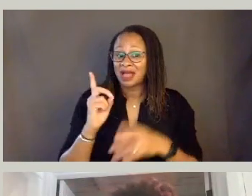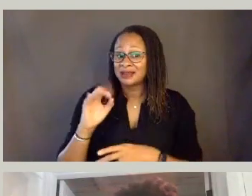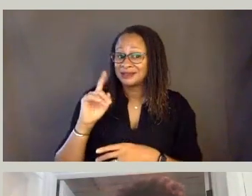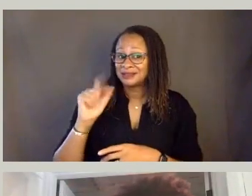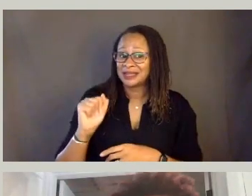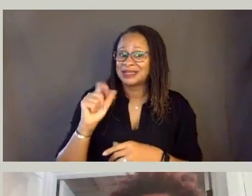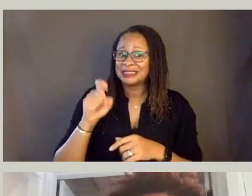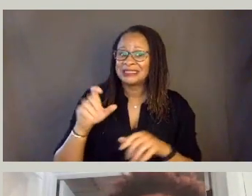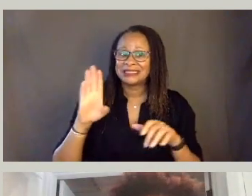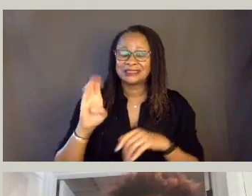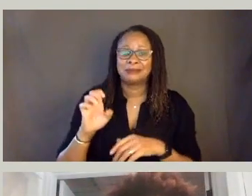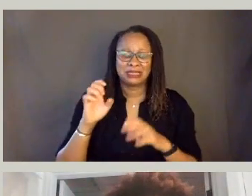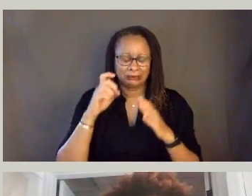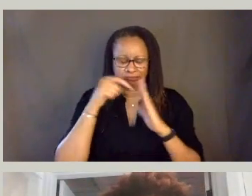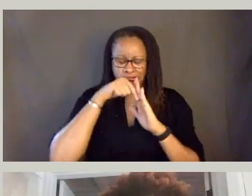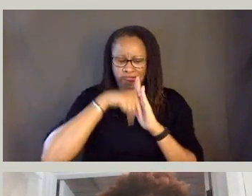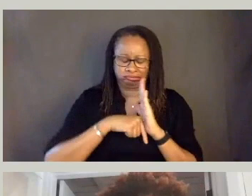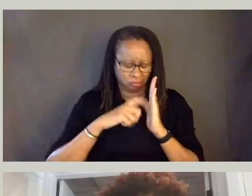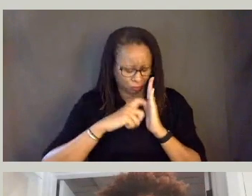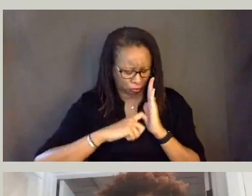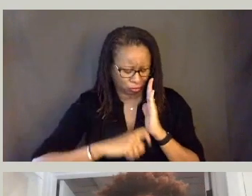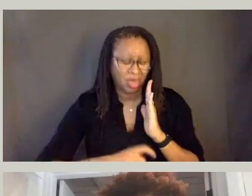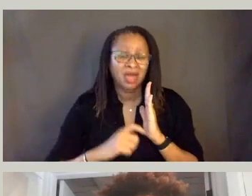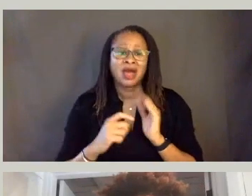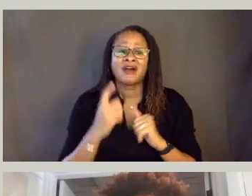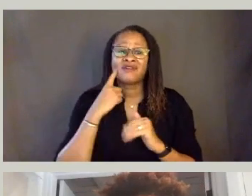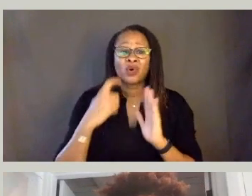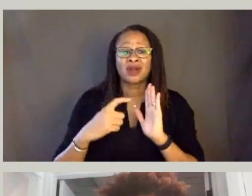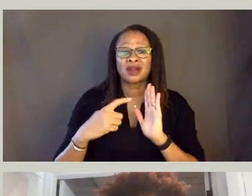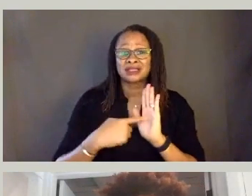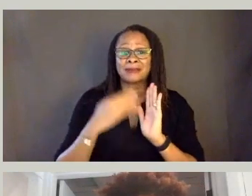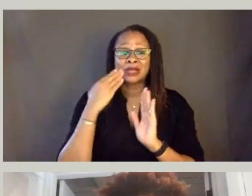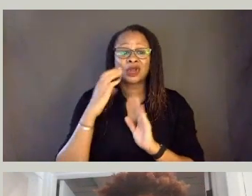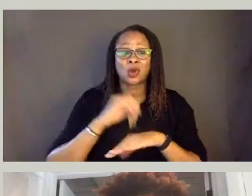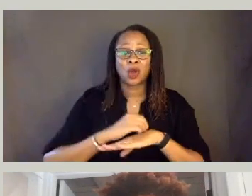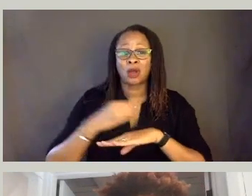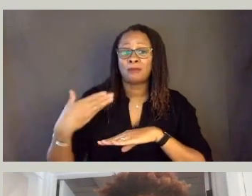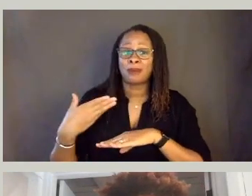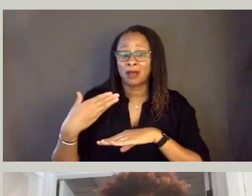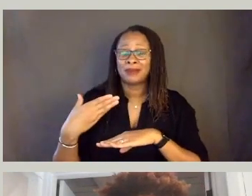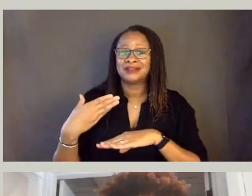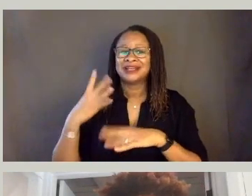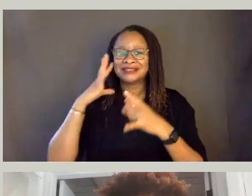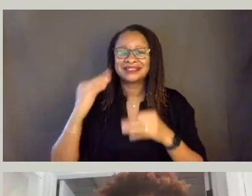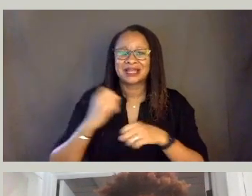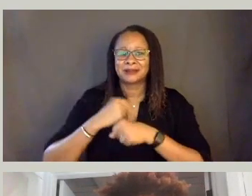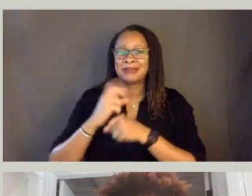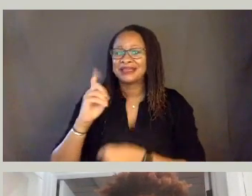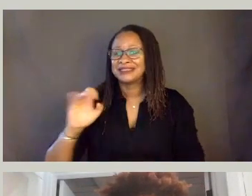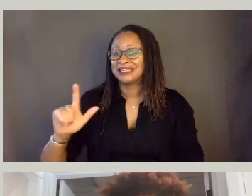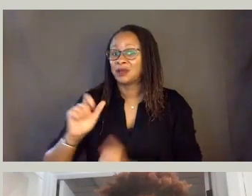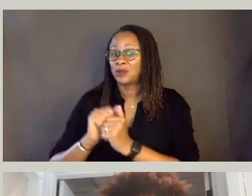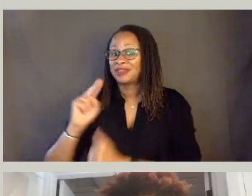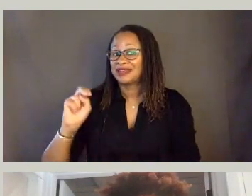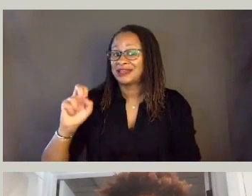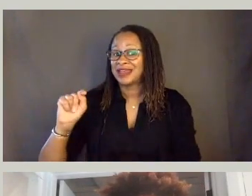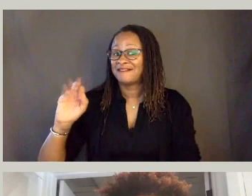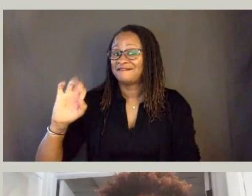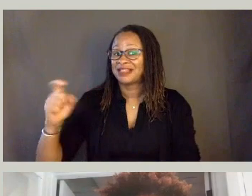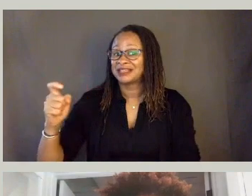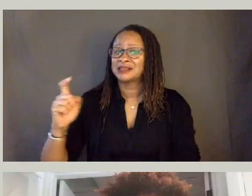to be dug into this, you know. And for example, I know why the Obamas struck a deal with Netflix. That makes a lot of sense. But I've always